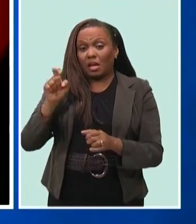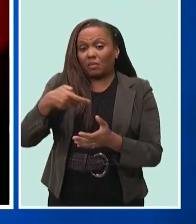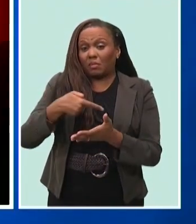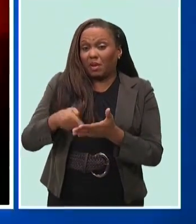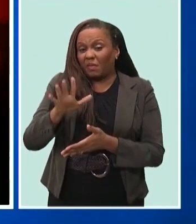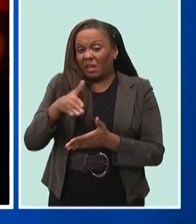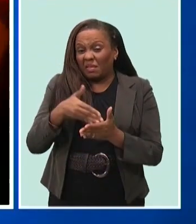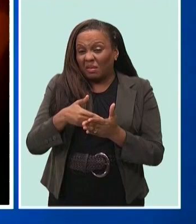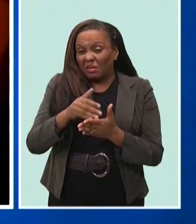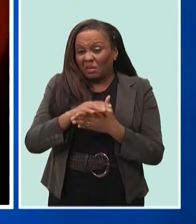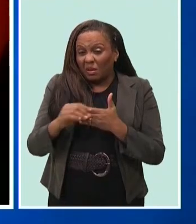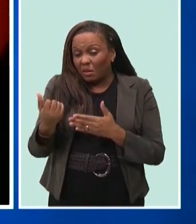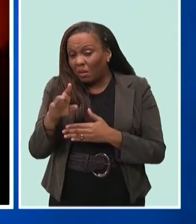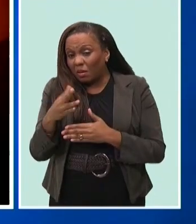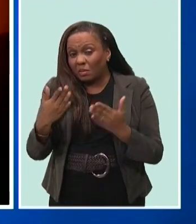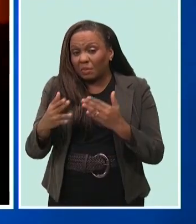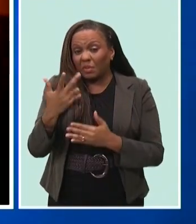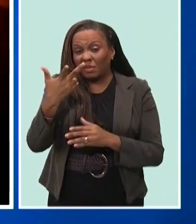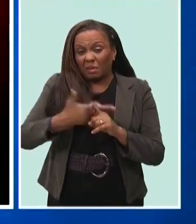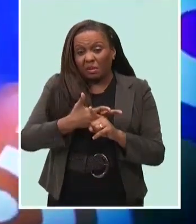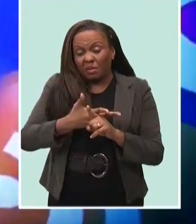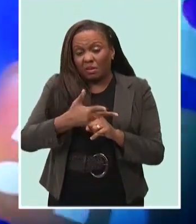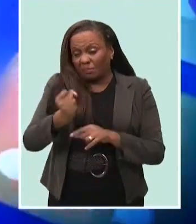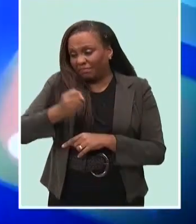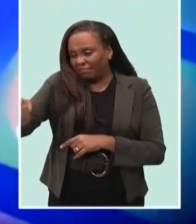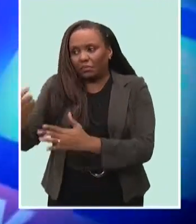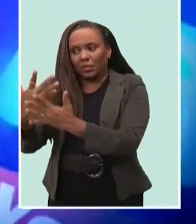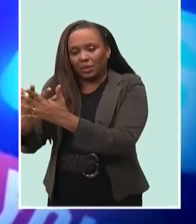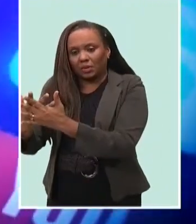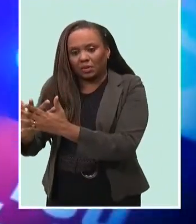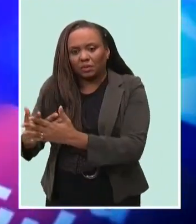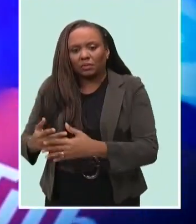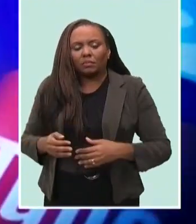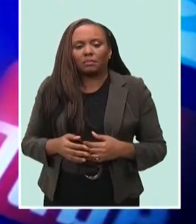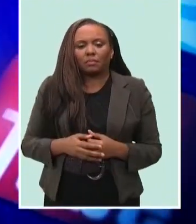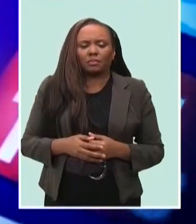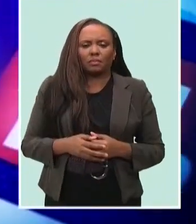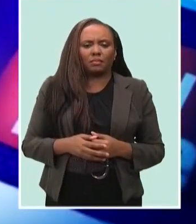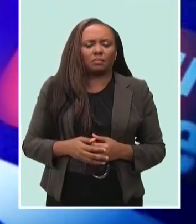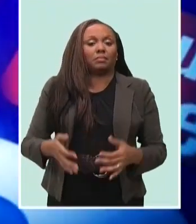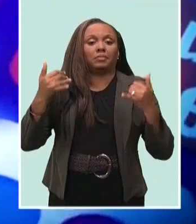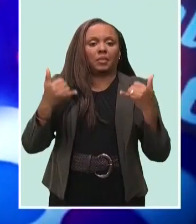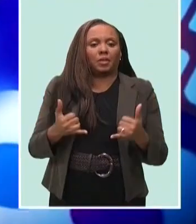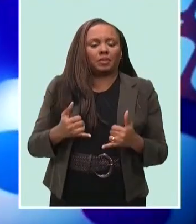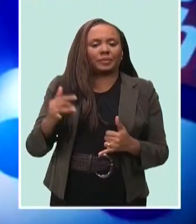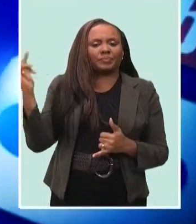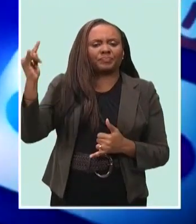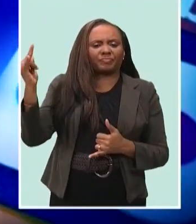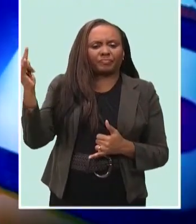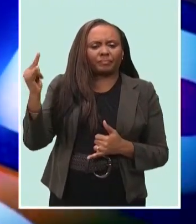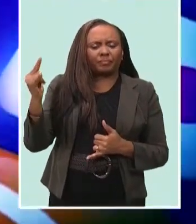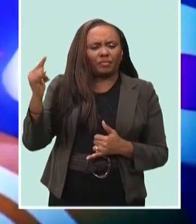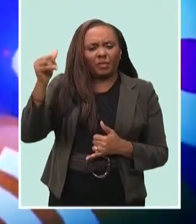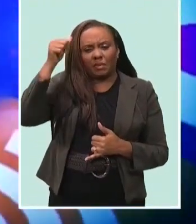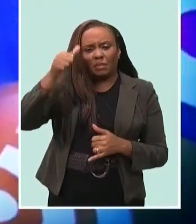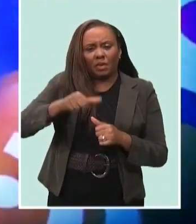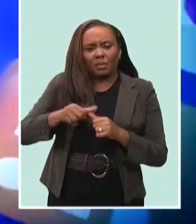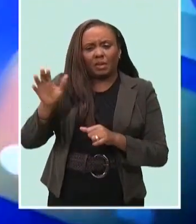$5,000 and or 3 months in prison. Now, following the tragic crash of an Ethiopian Airlines flight on